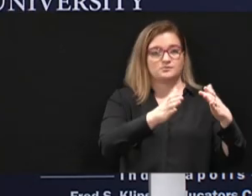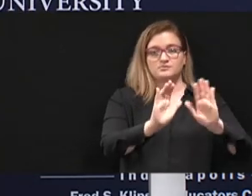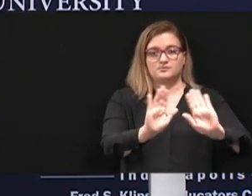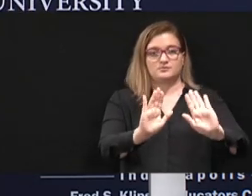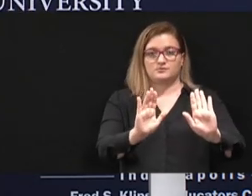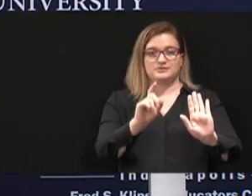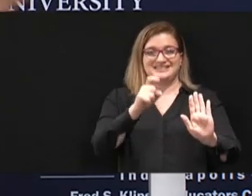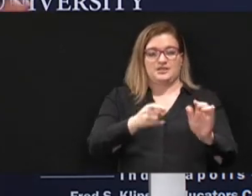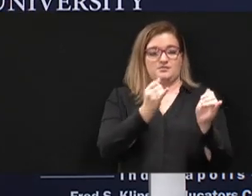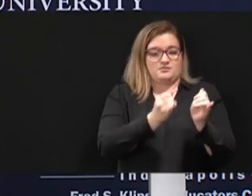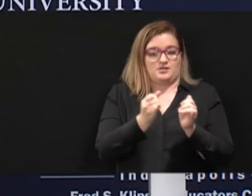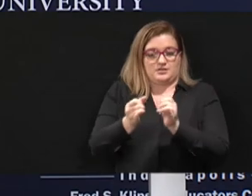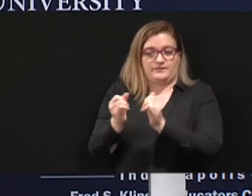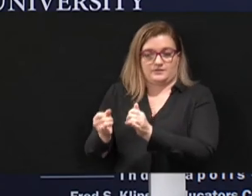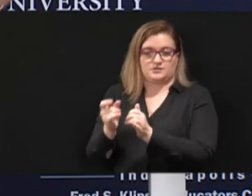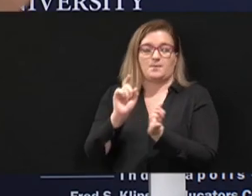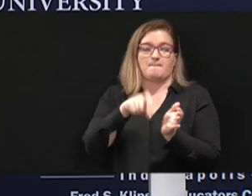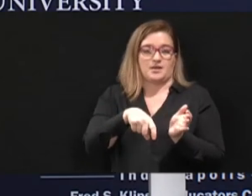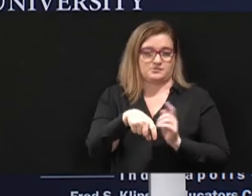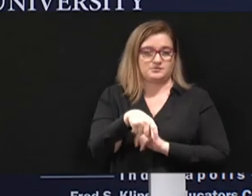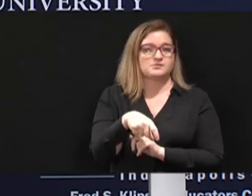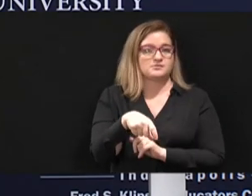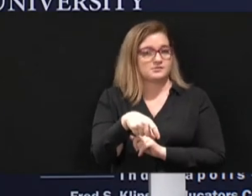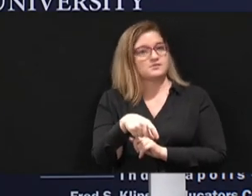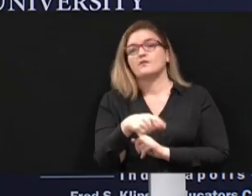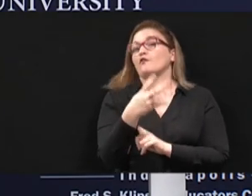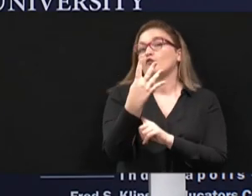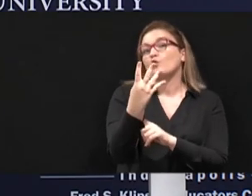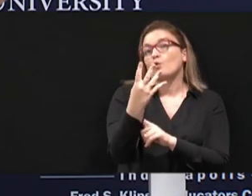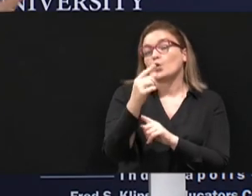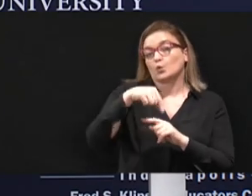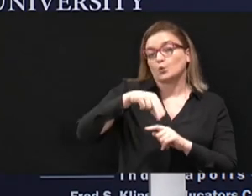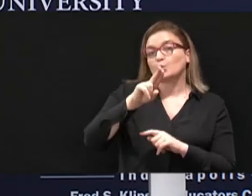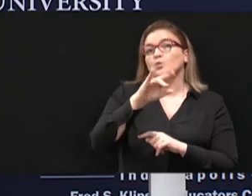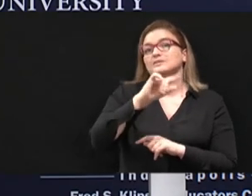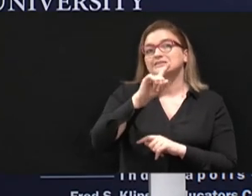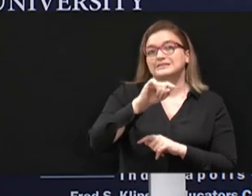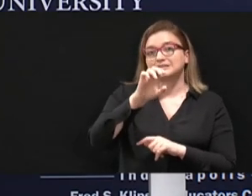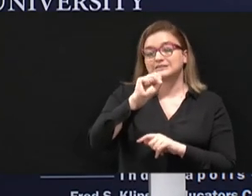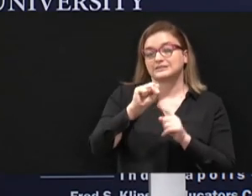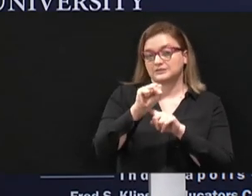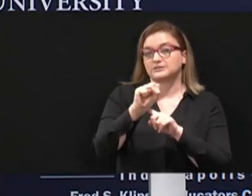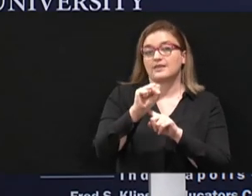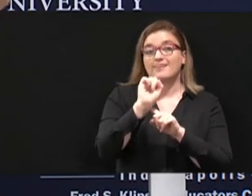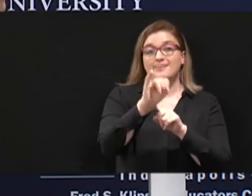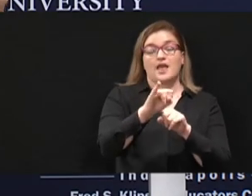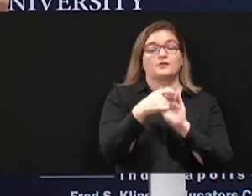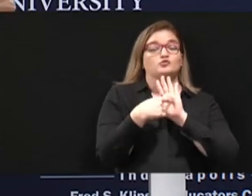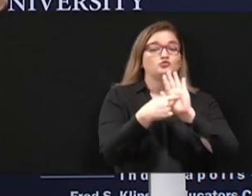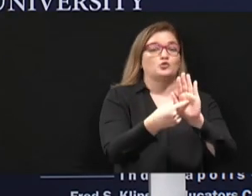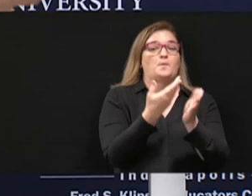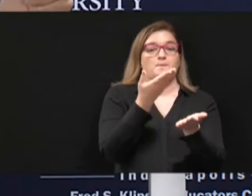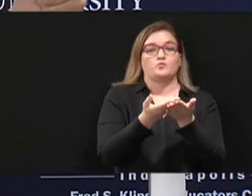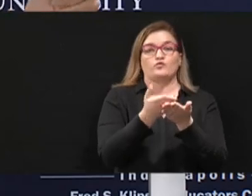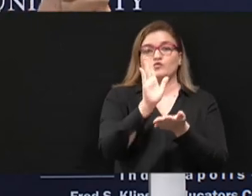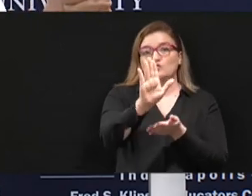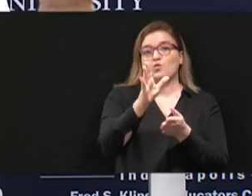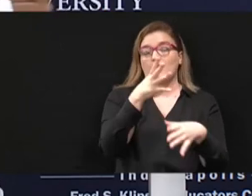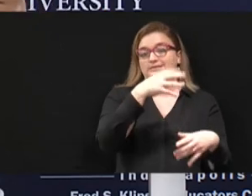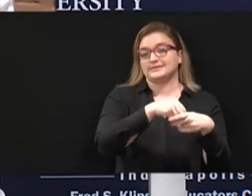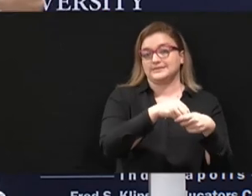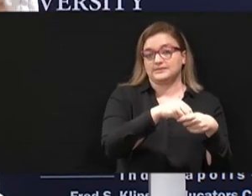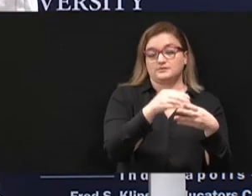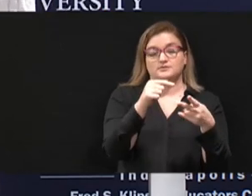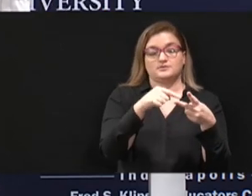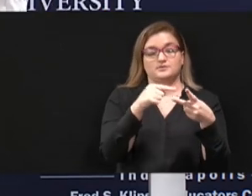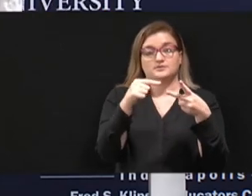So 4 quizzes for the 4 days. That'll be your attendance. And then the log will be uploaded.